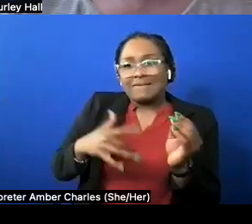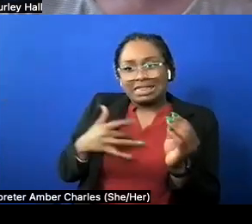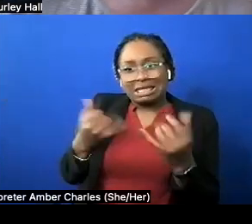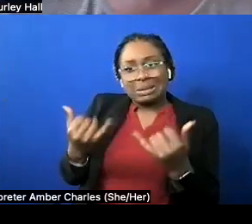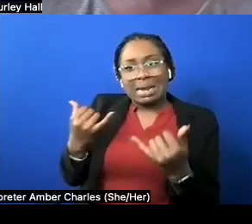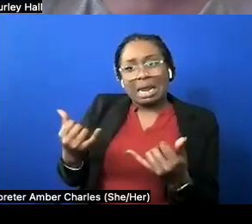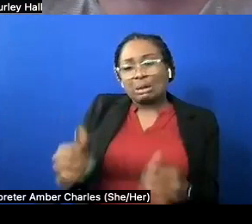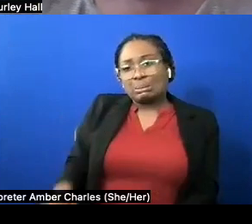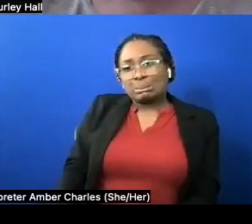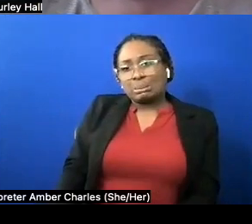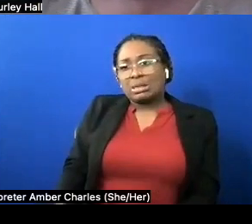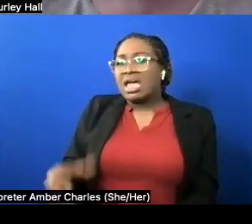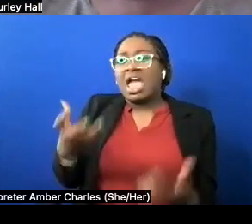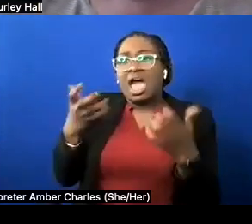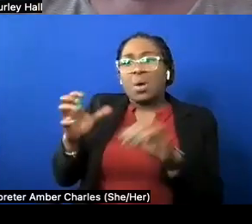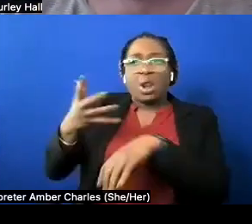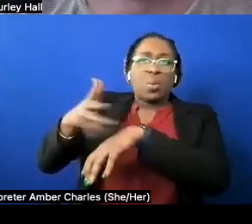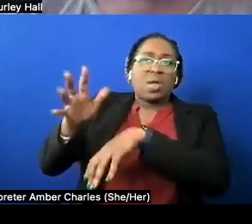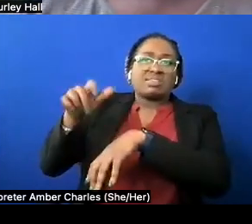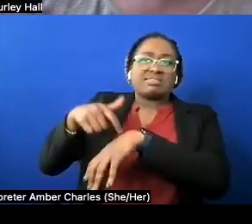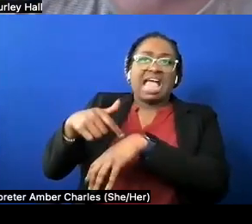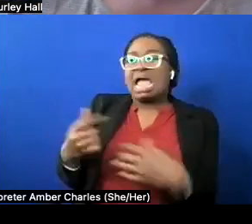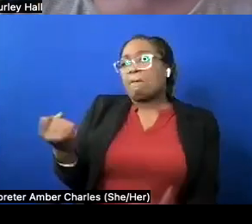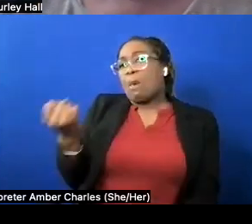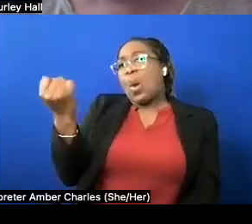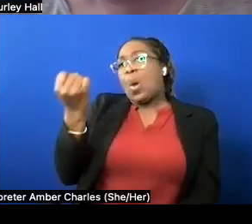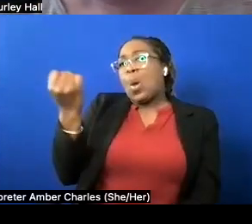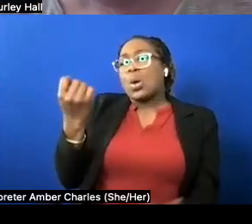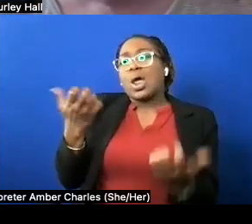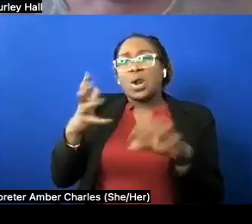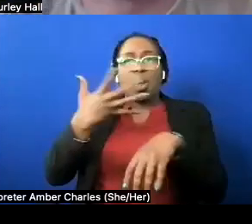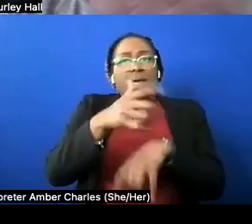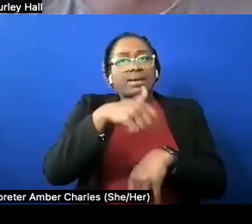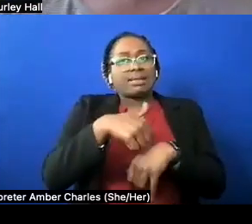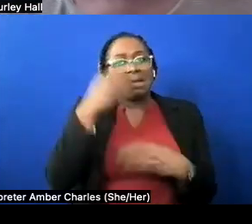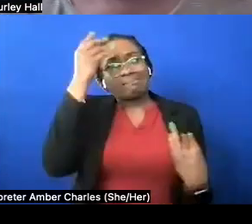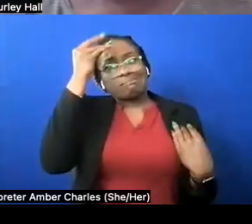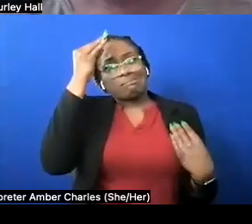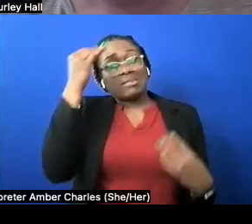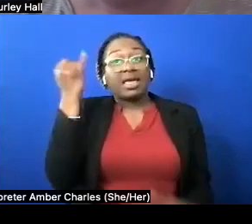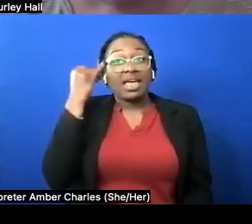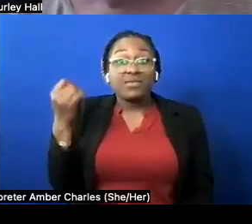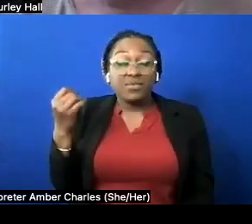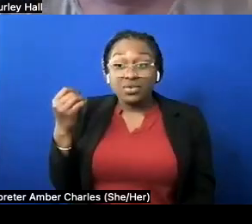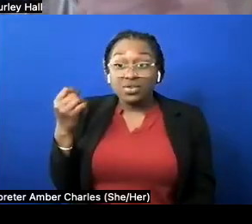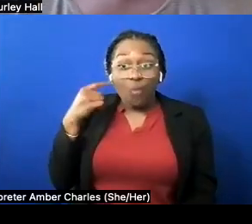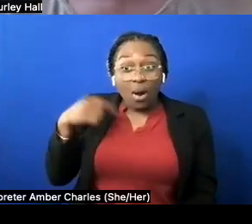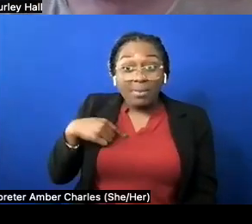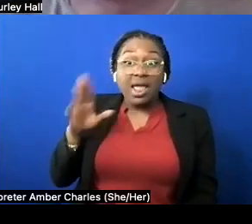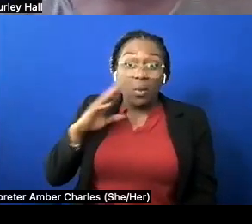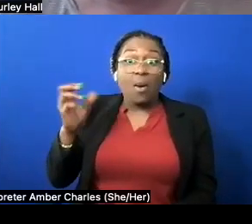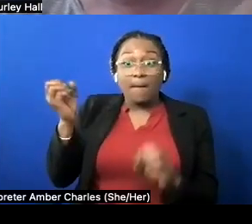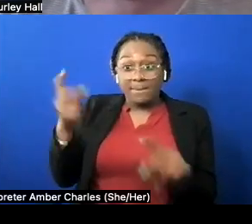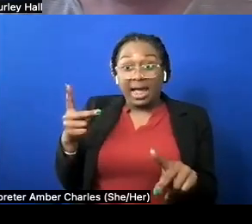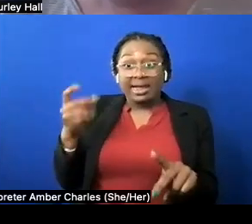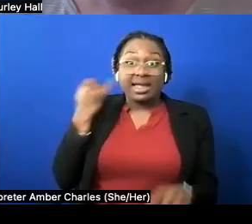then, you know, I'm not going to waste your time, keep you hanging on. And I'm not going to waste my time thinking about it. If it's for me, it will come back round. If it's not for me,